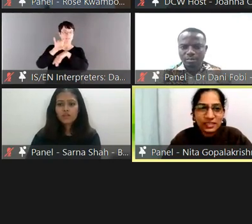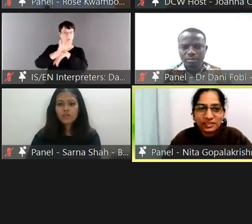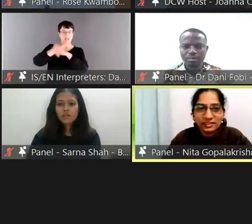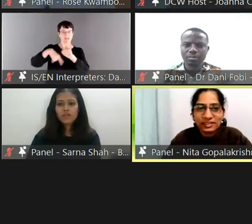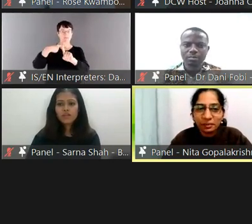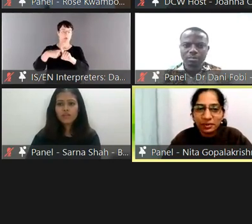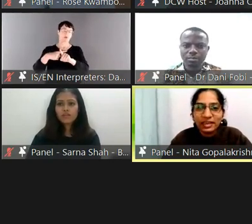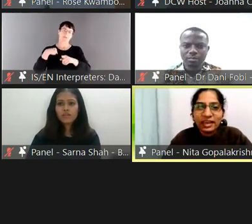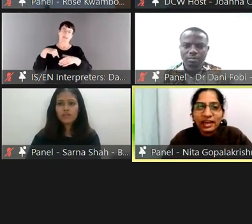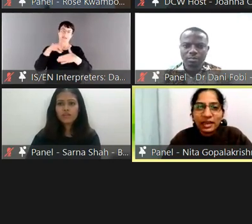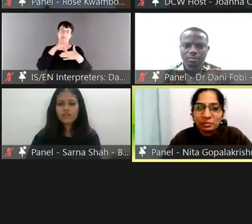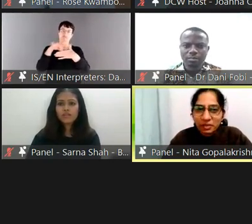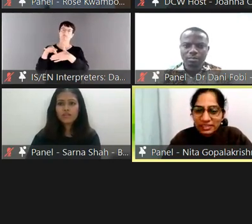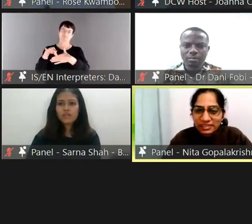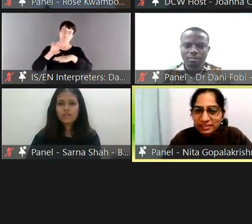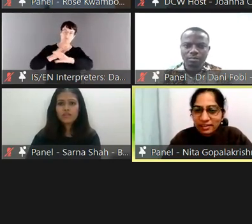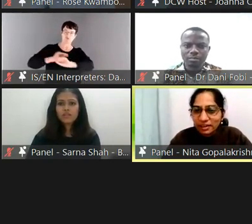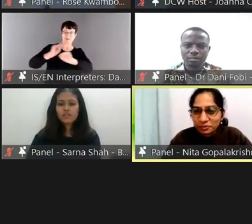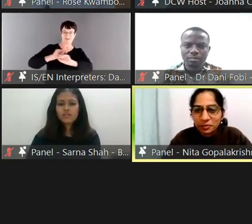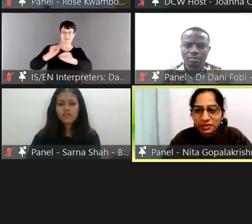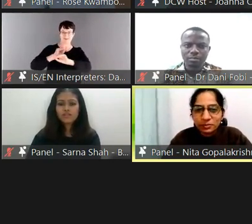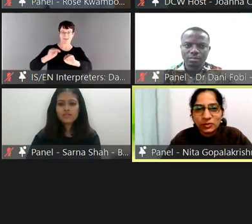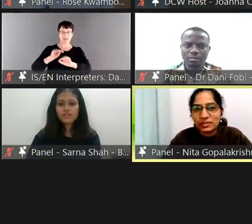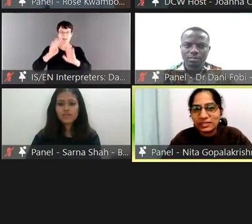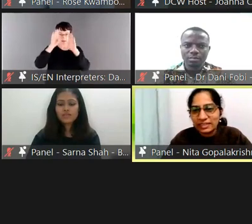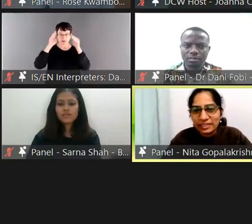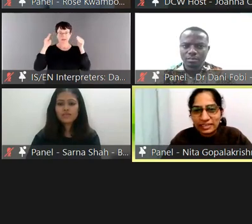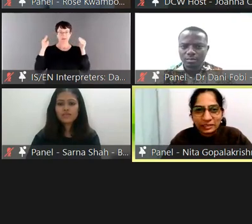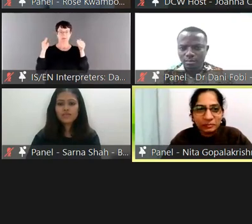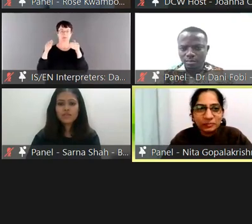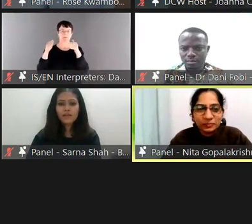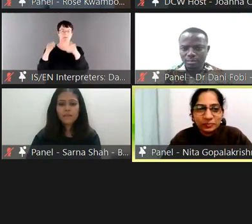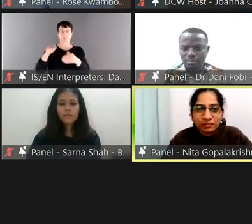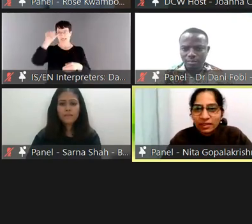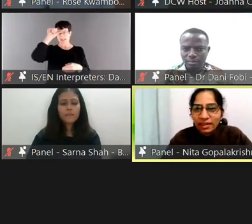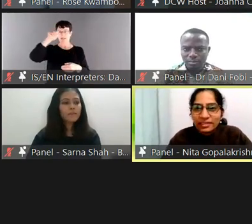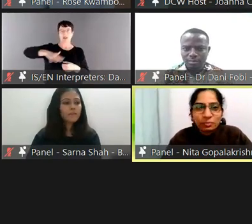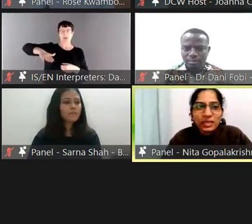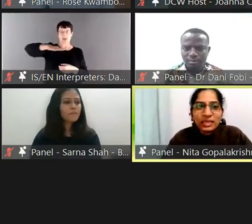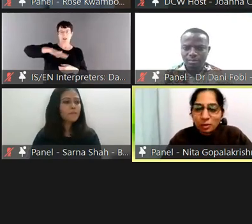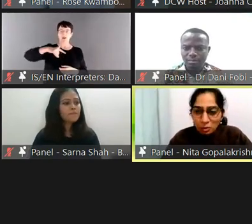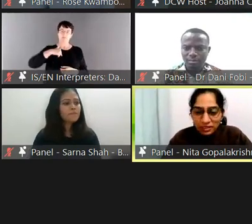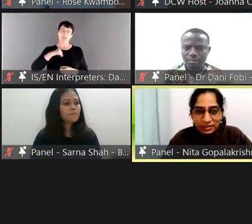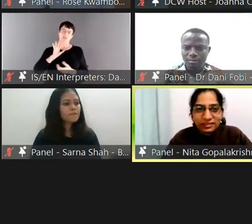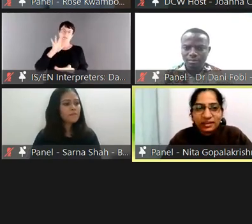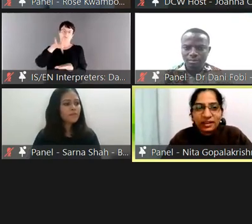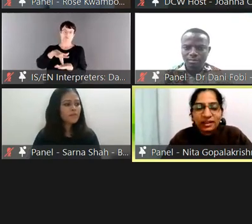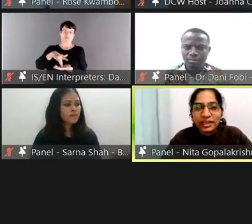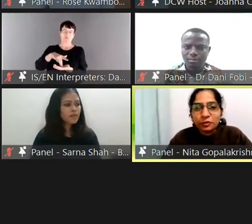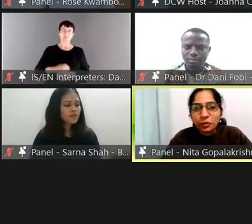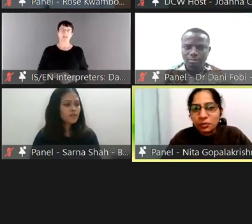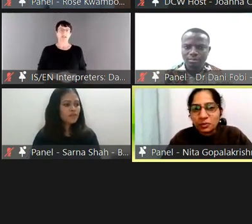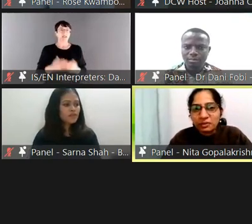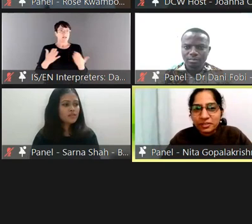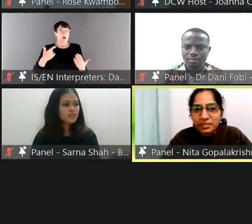over 6 years now. I'm based in Hyderabad, which is a state in India. So being a CODA,